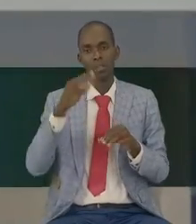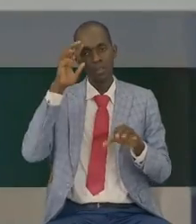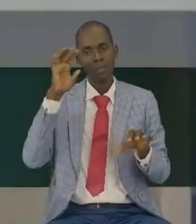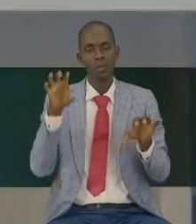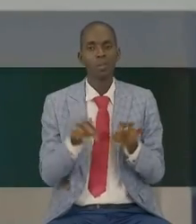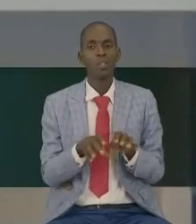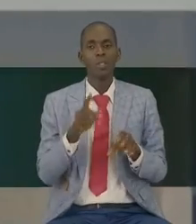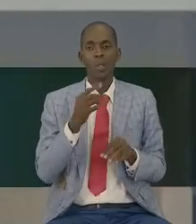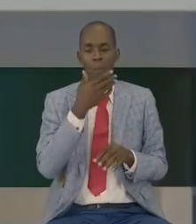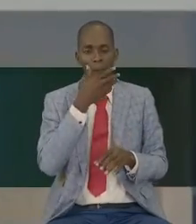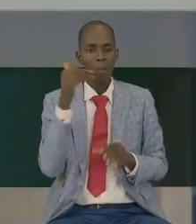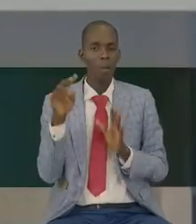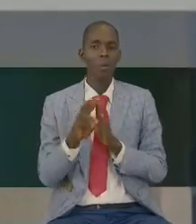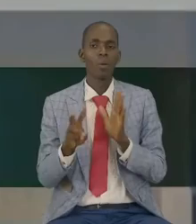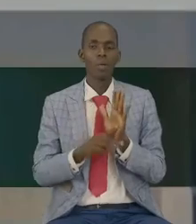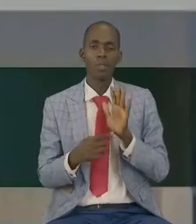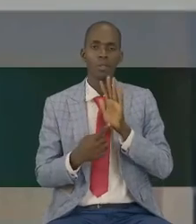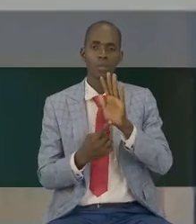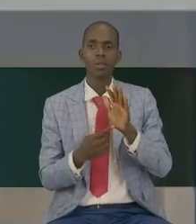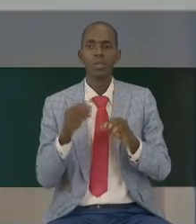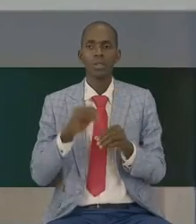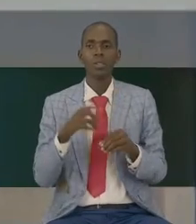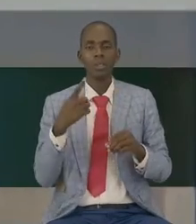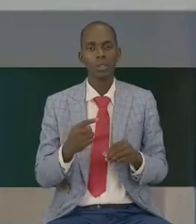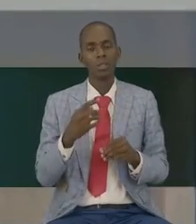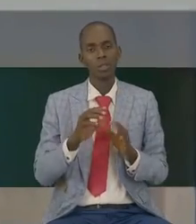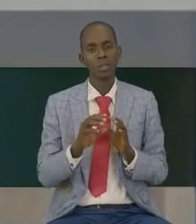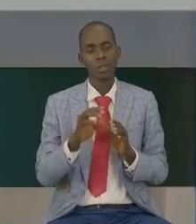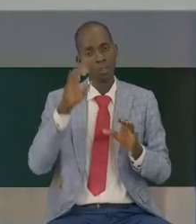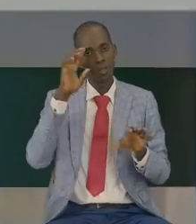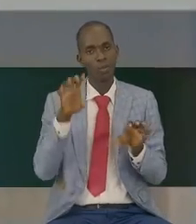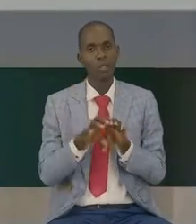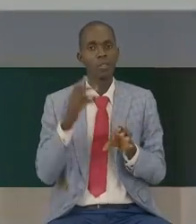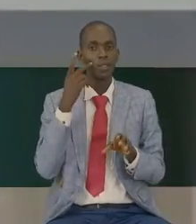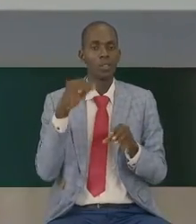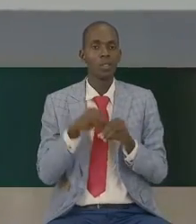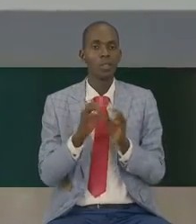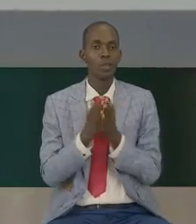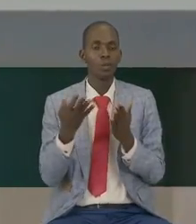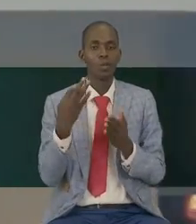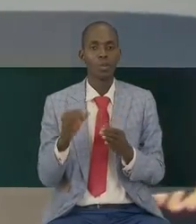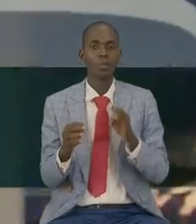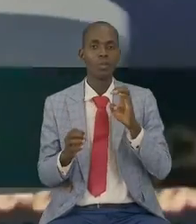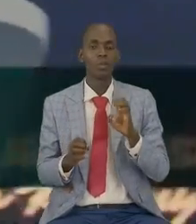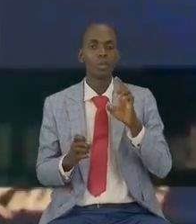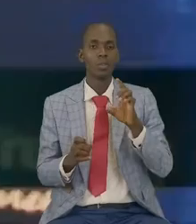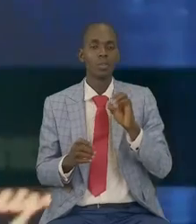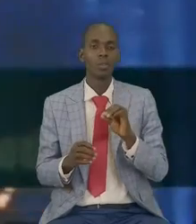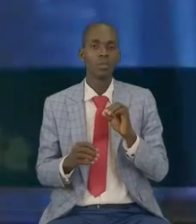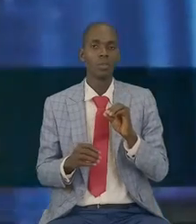will expressed in the covenant. It tells us